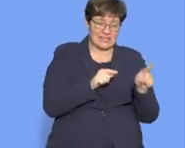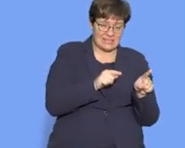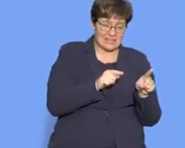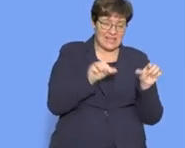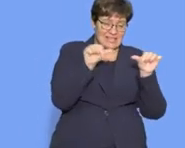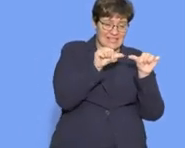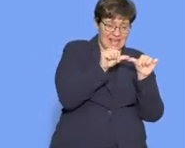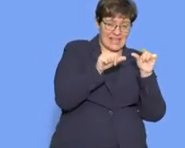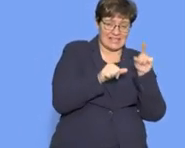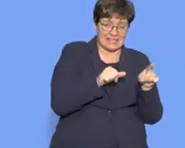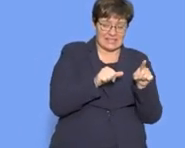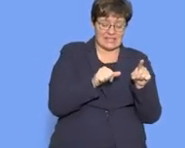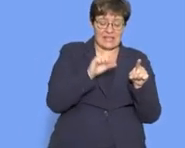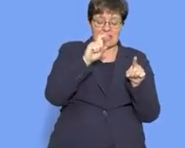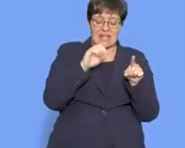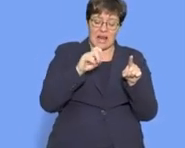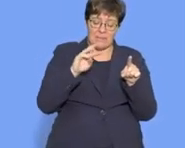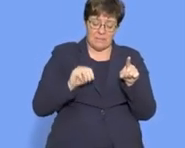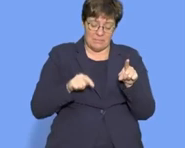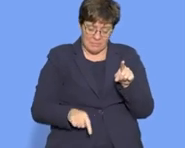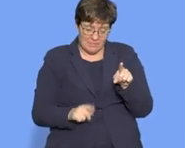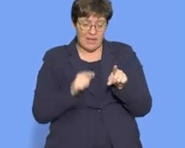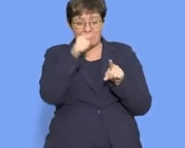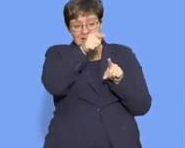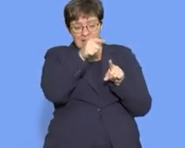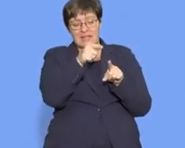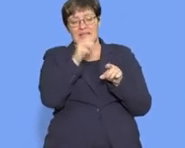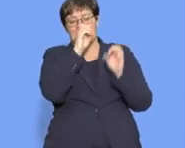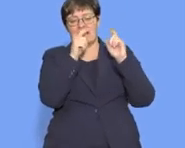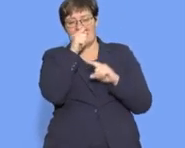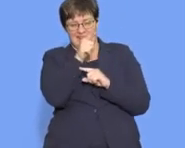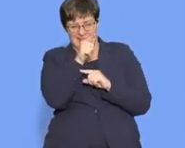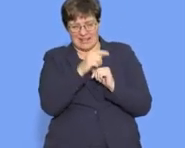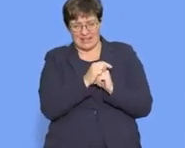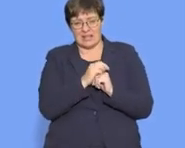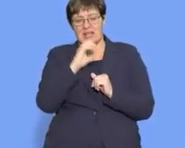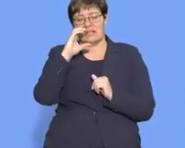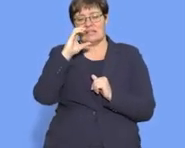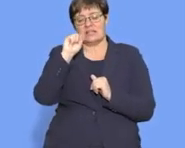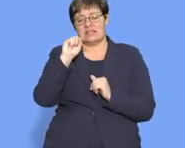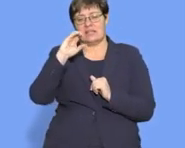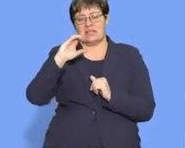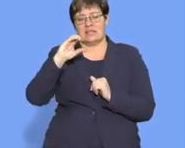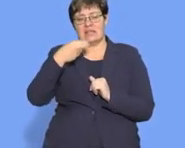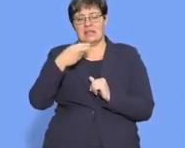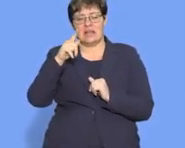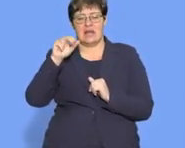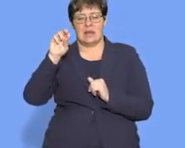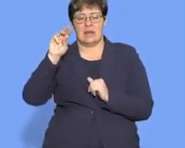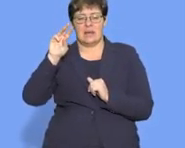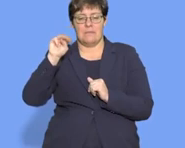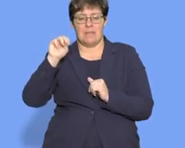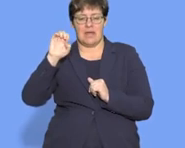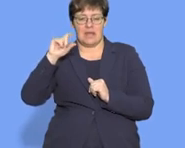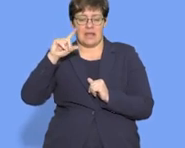of a xylem cell and the size of one of those sclerenchyma cells. That's the way you can tell the difference, because